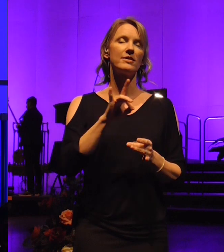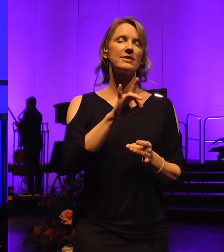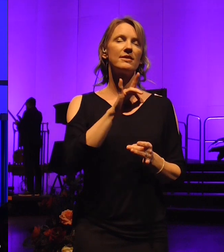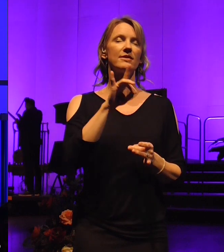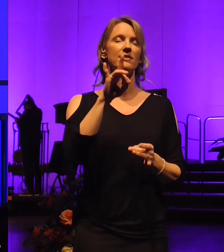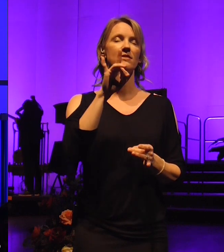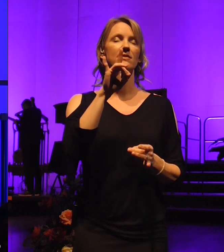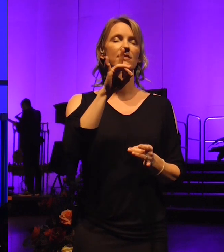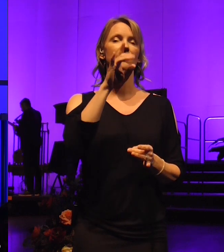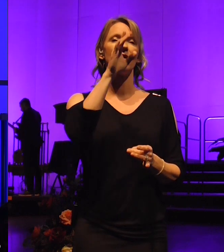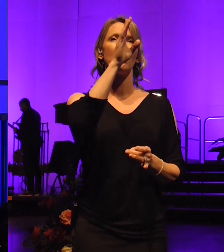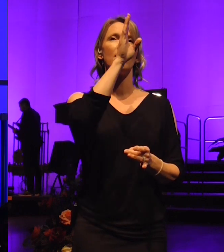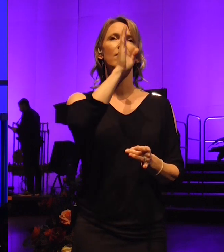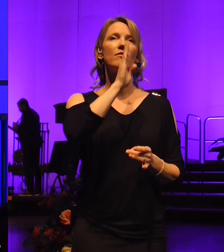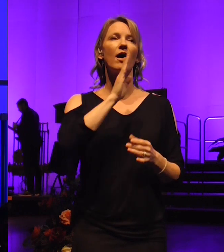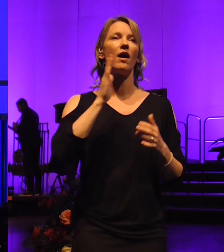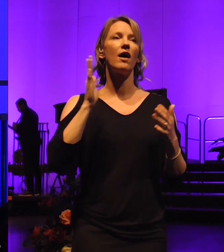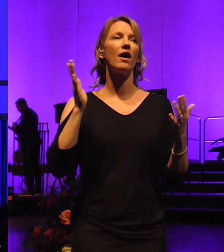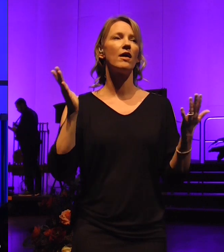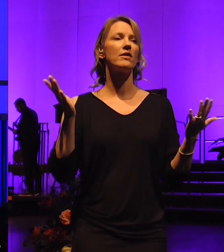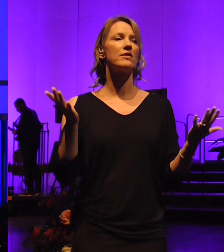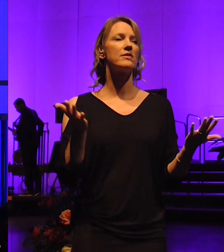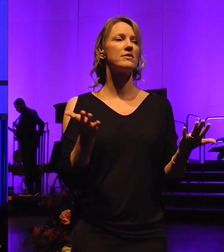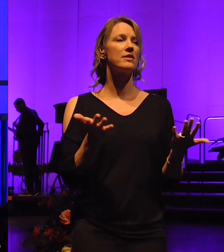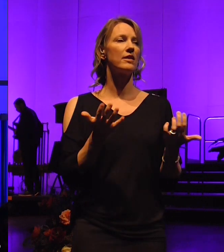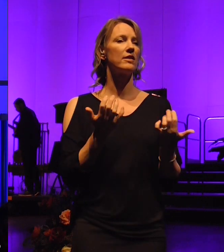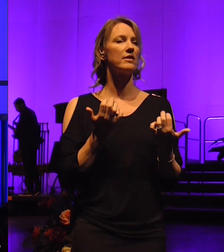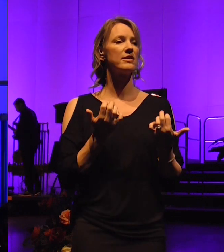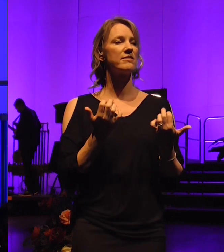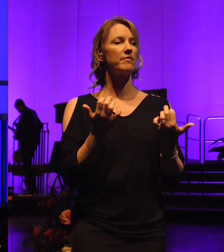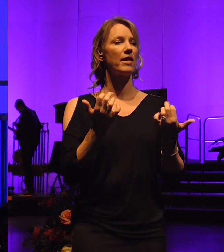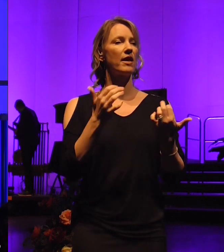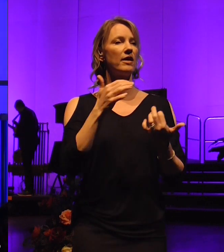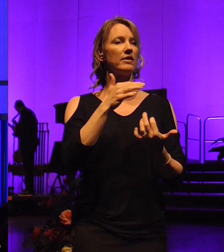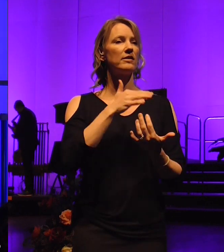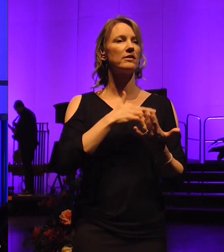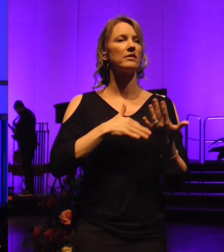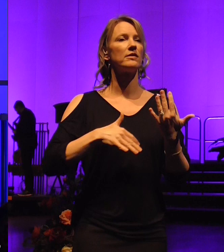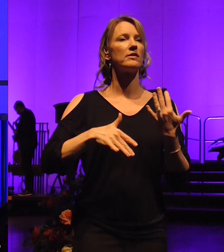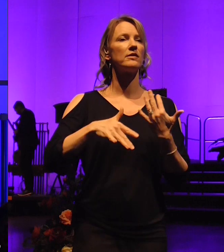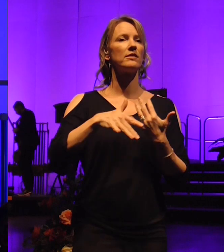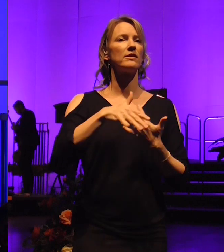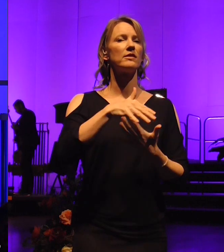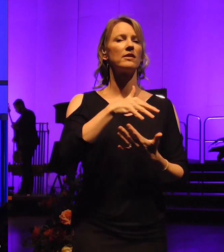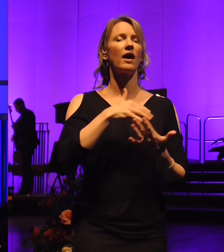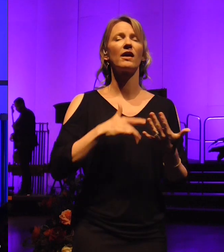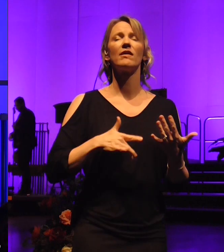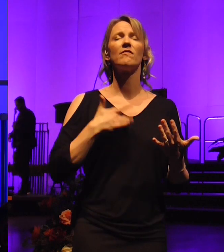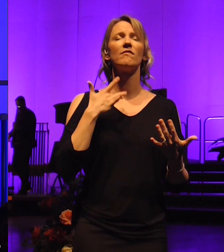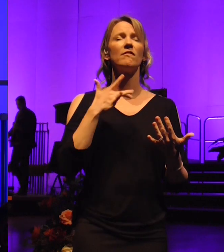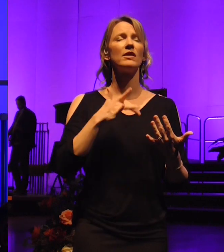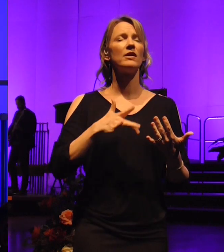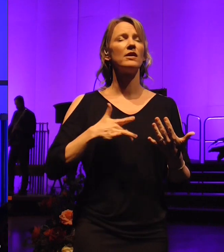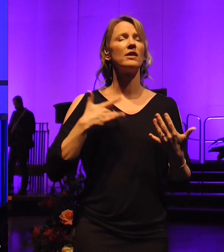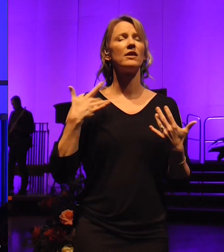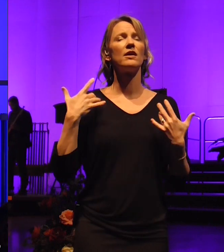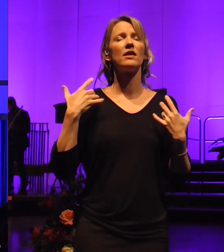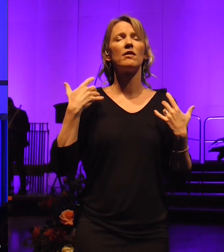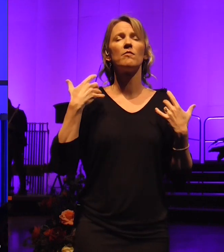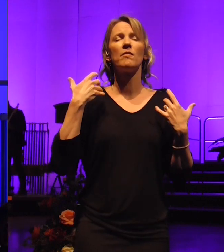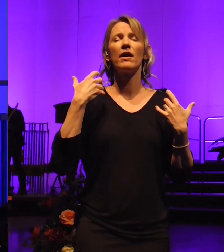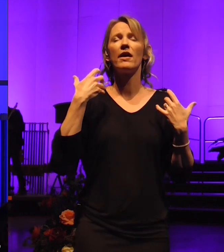Surely the presence of God is in this place. I